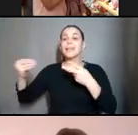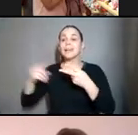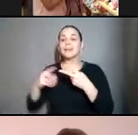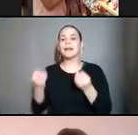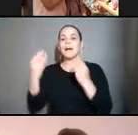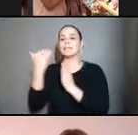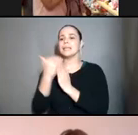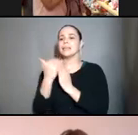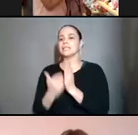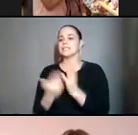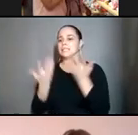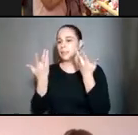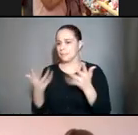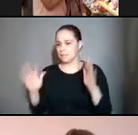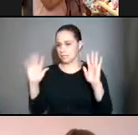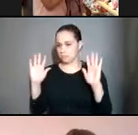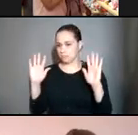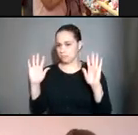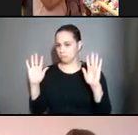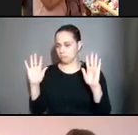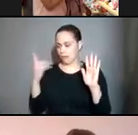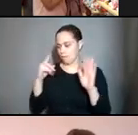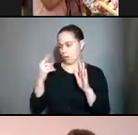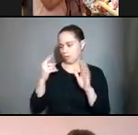completed for varying lengths of time.